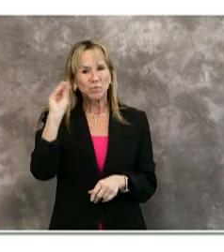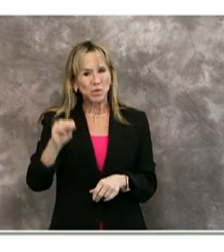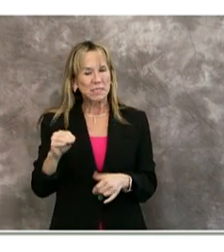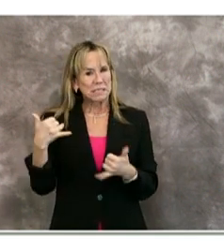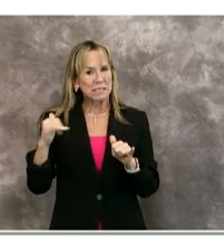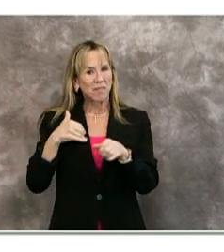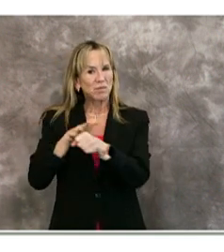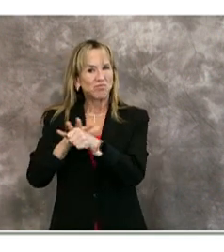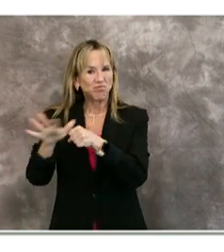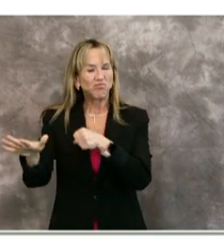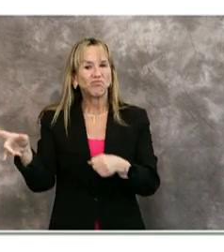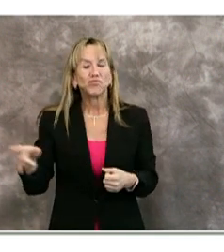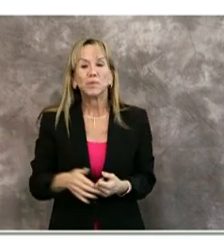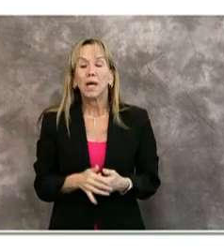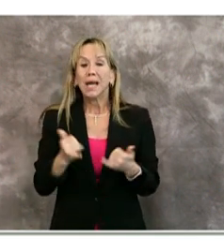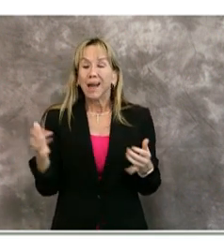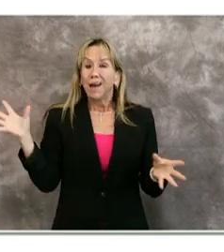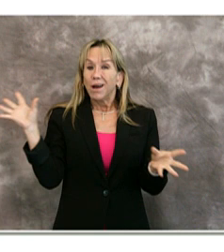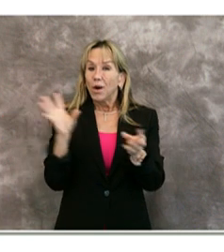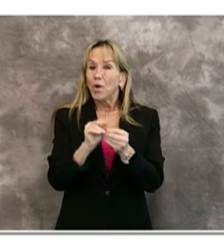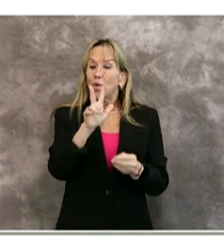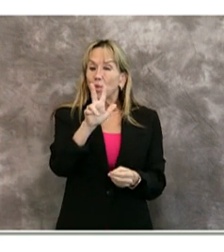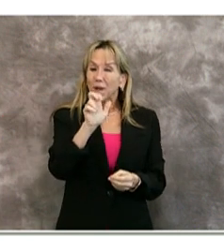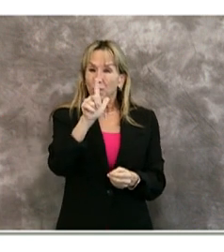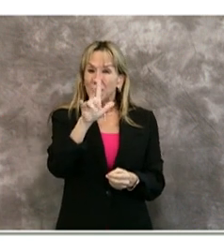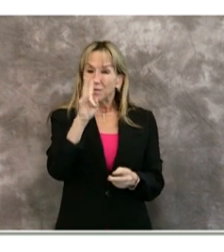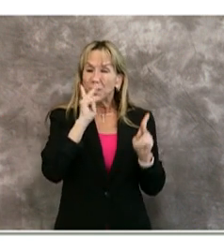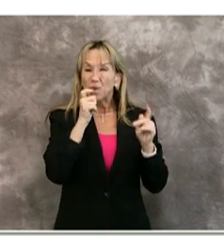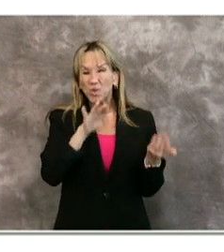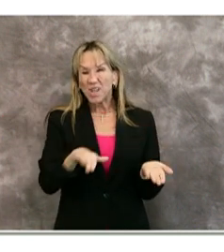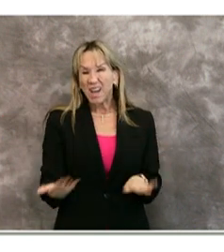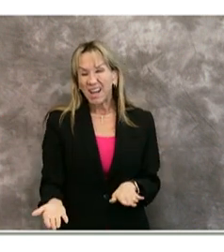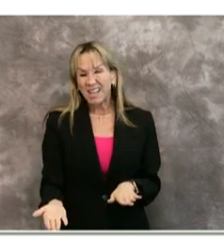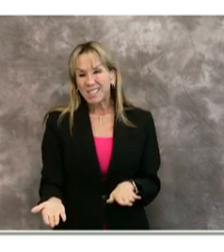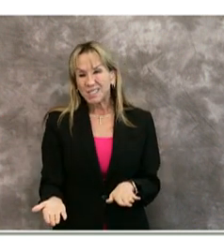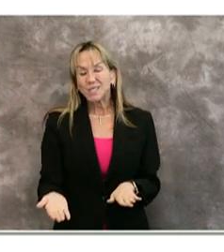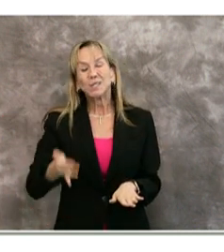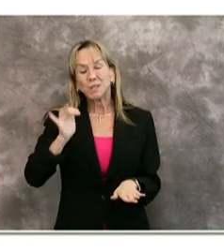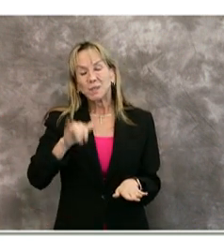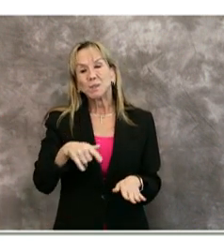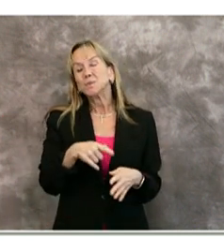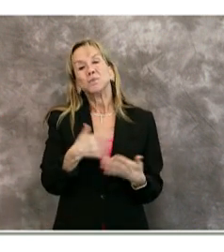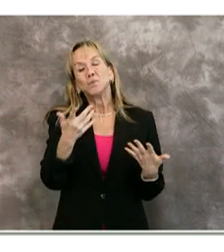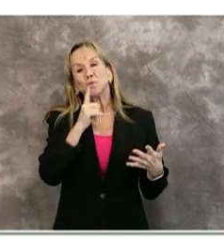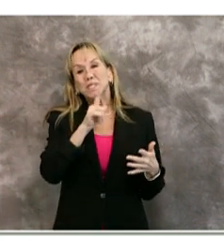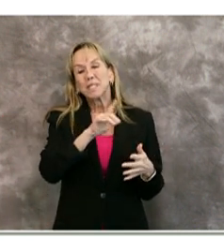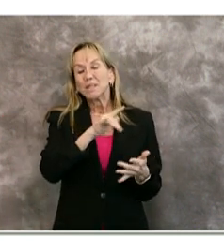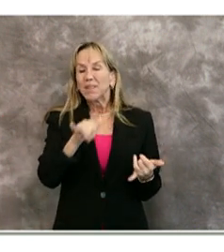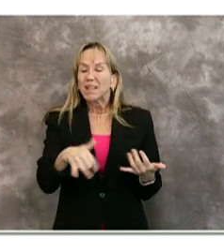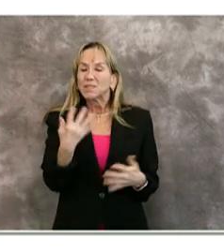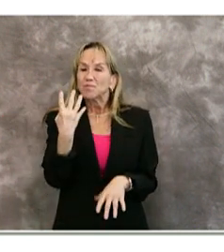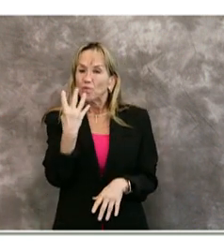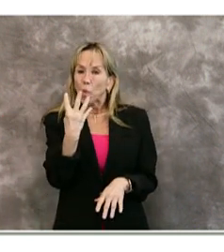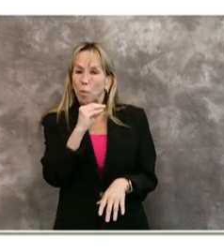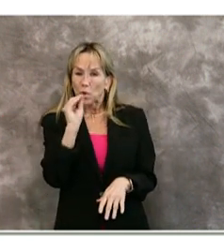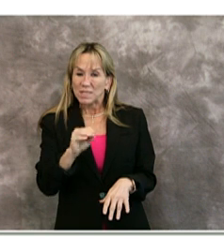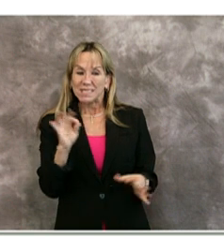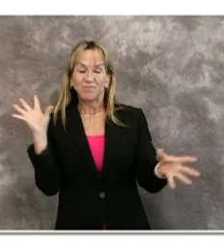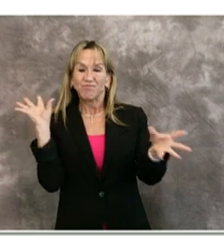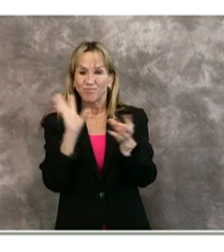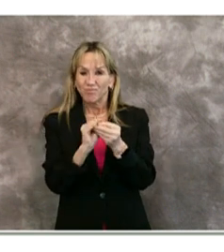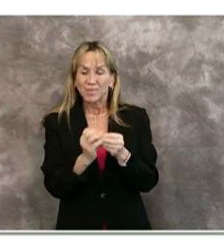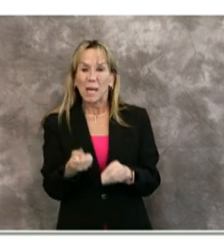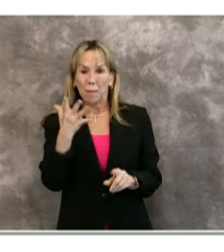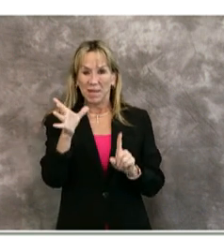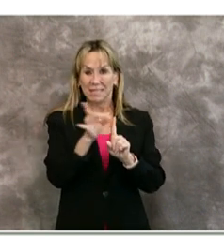Now, of the 327 deaths, these represent approximately 4% of the total number of cases. Of the 4